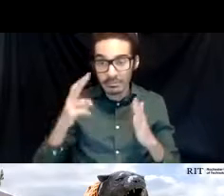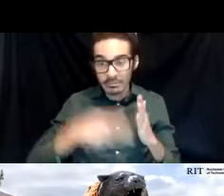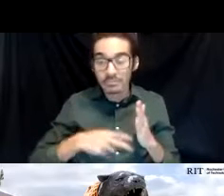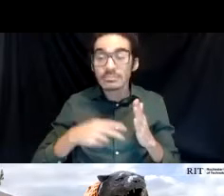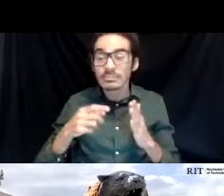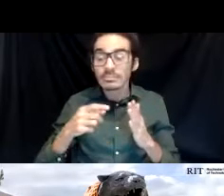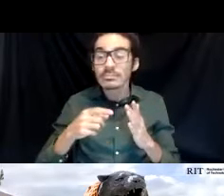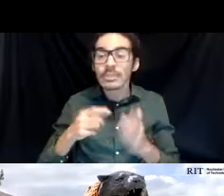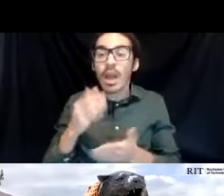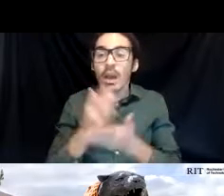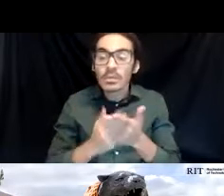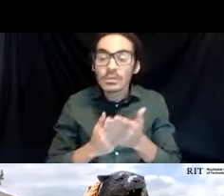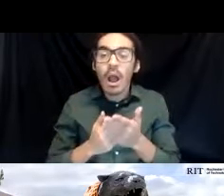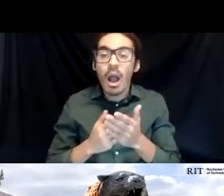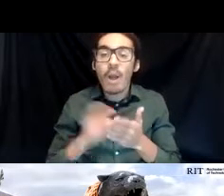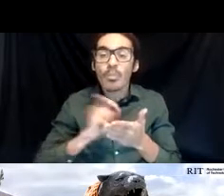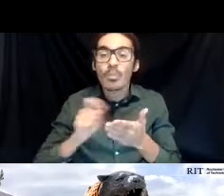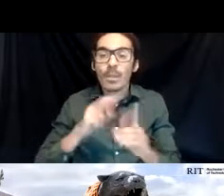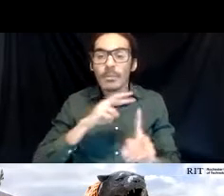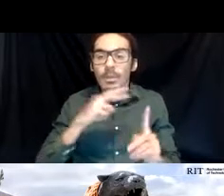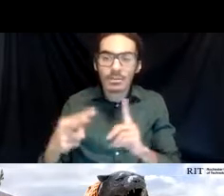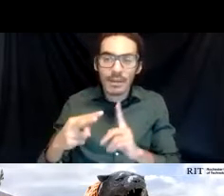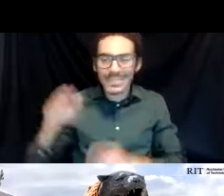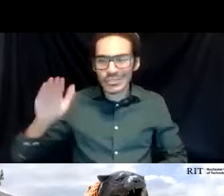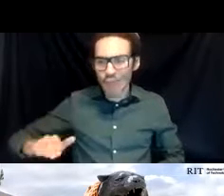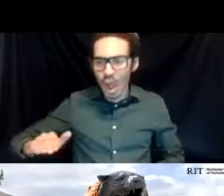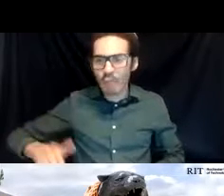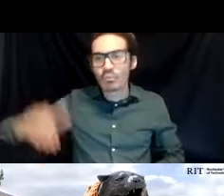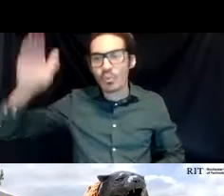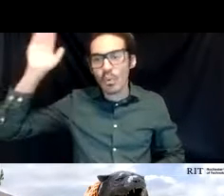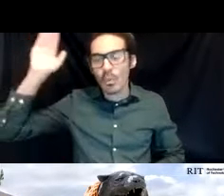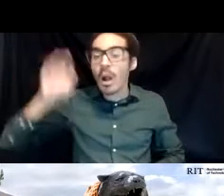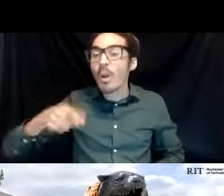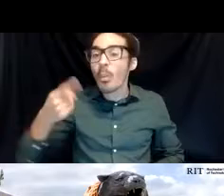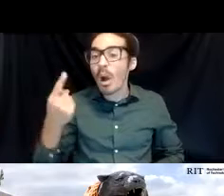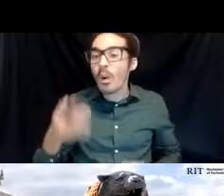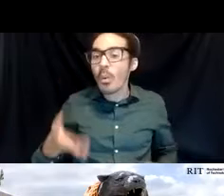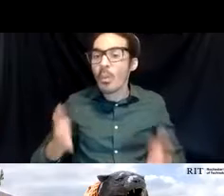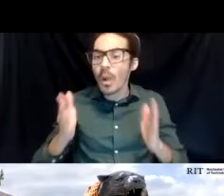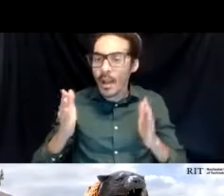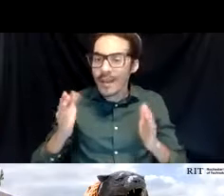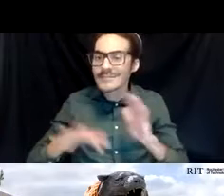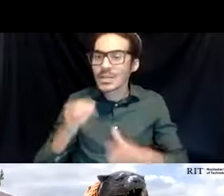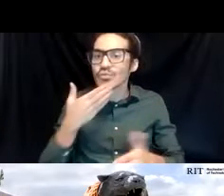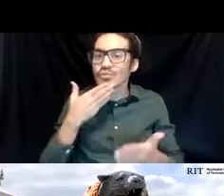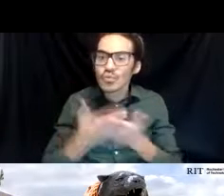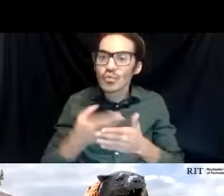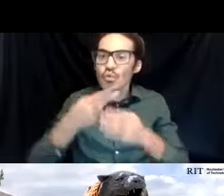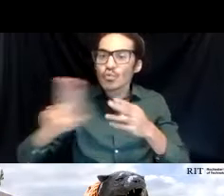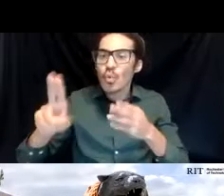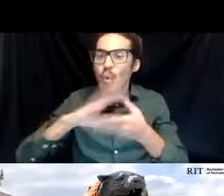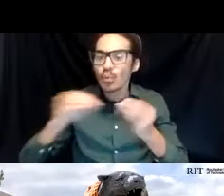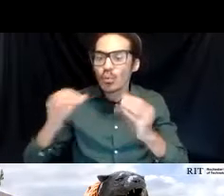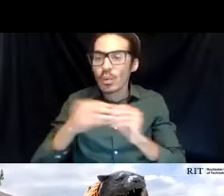as some of them are written from the perspective of a child of growing up. And that's one way. If you find a very good short story that is appropriate